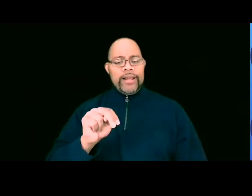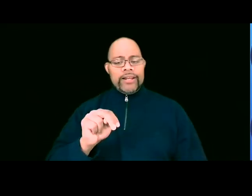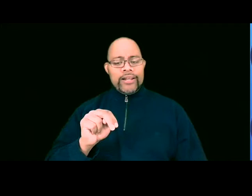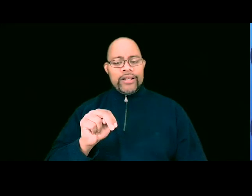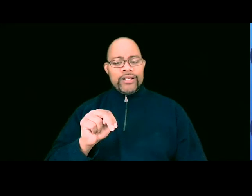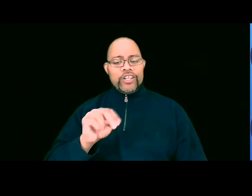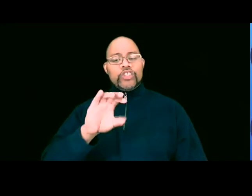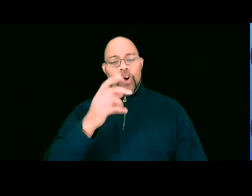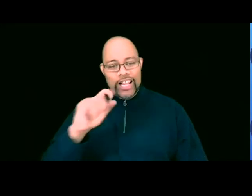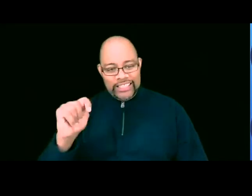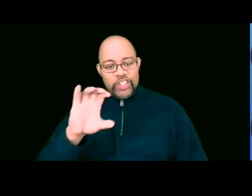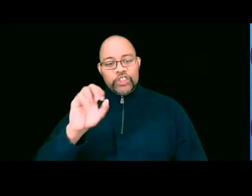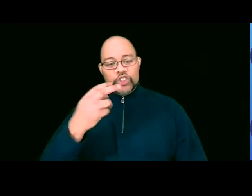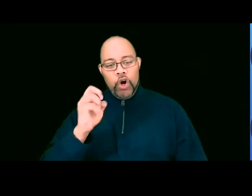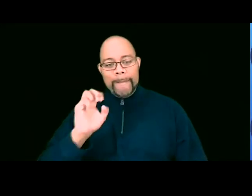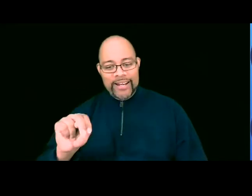Charlotte Sherman.